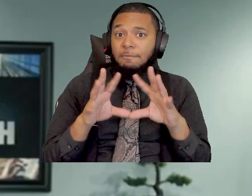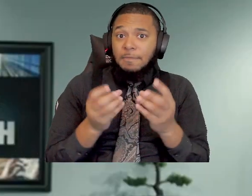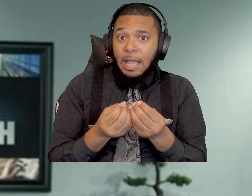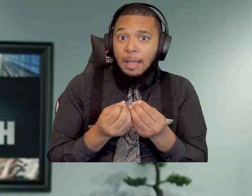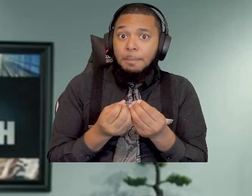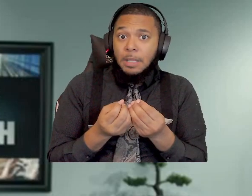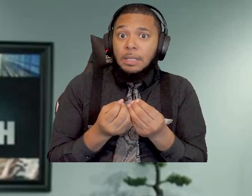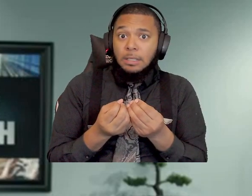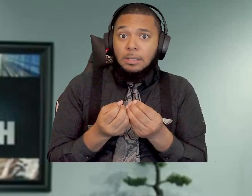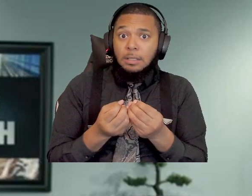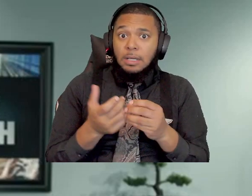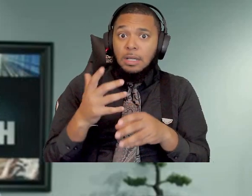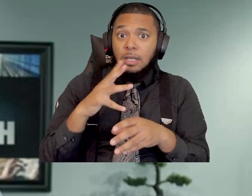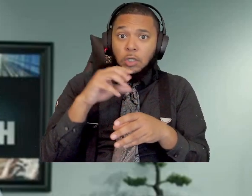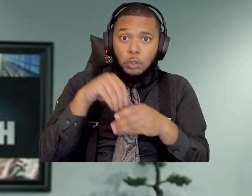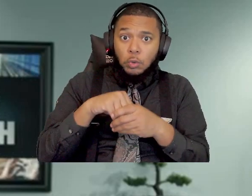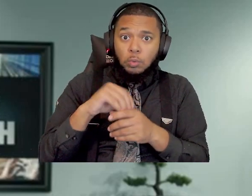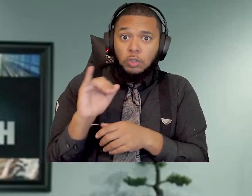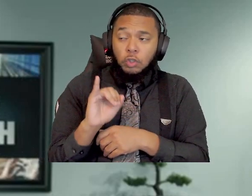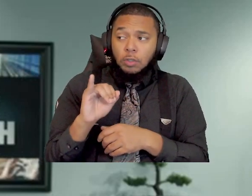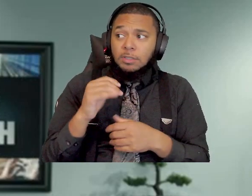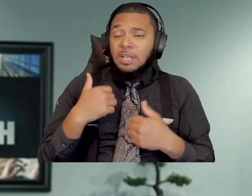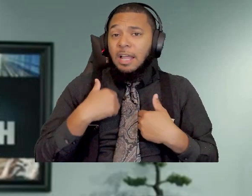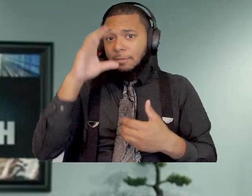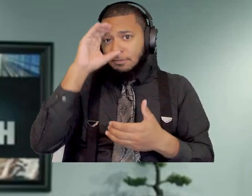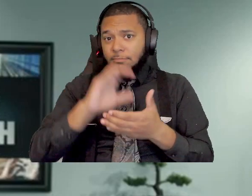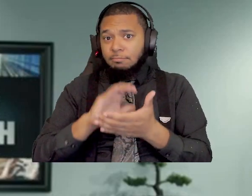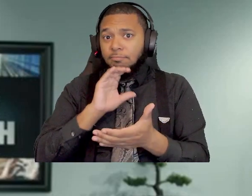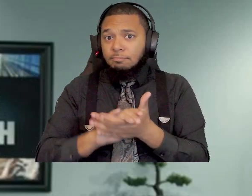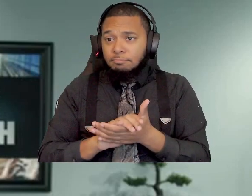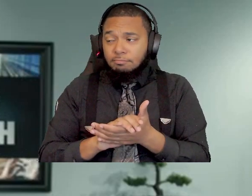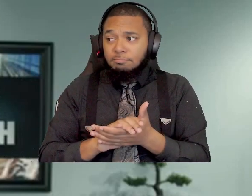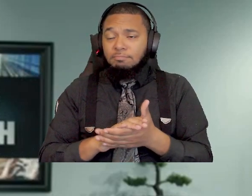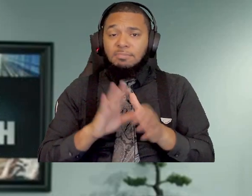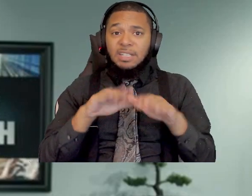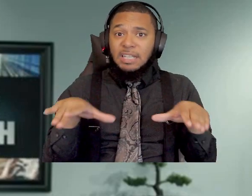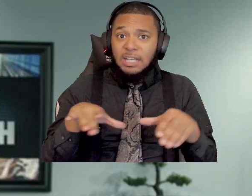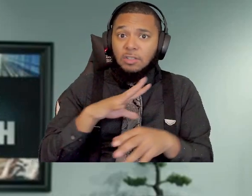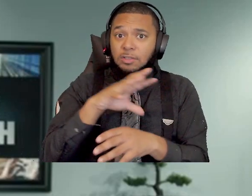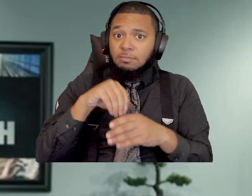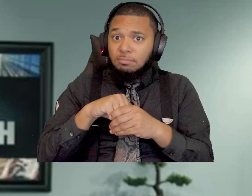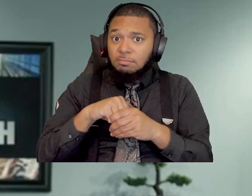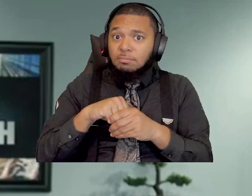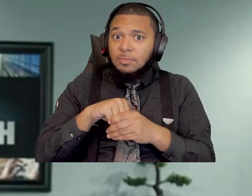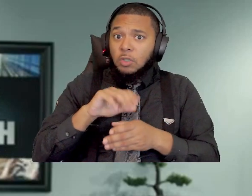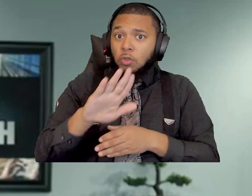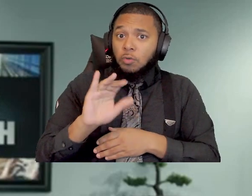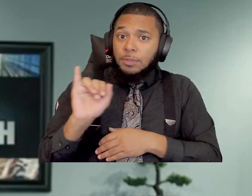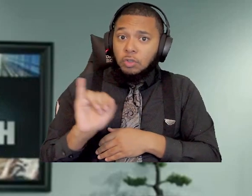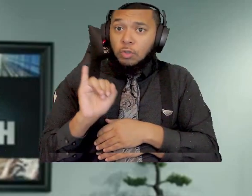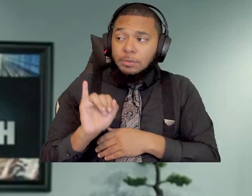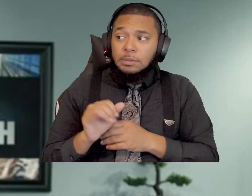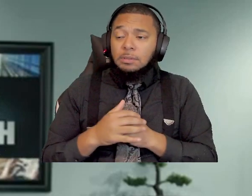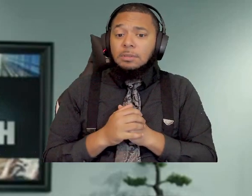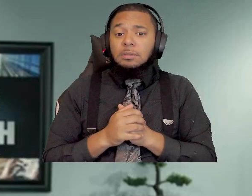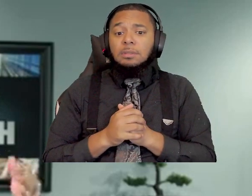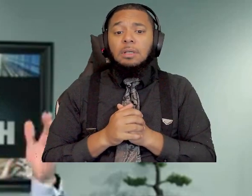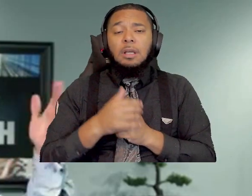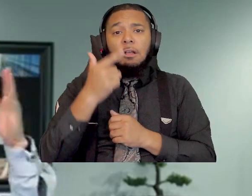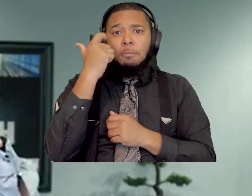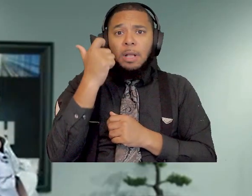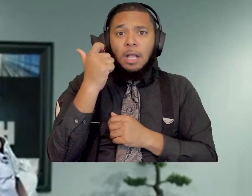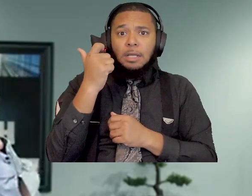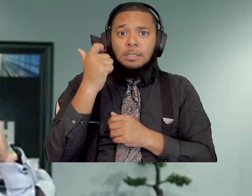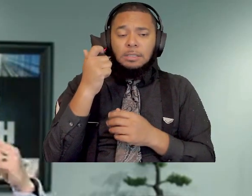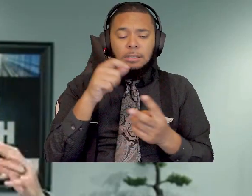ride on your your health insurance plan do you have kids that need to ride on your health insurance plan because those two